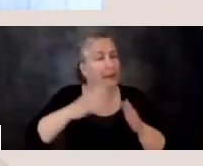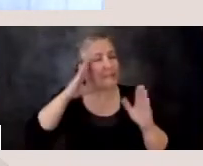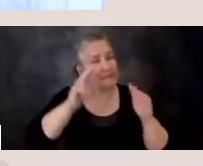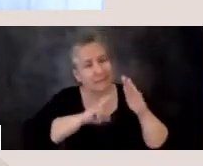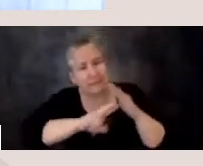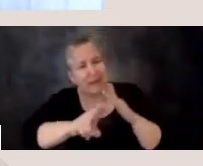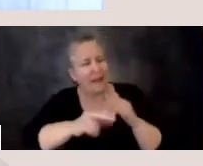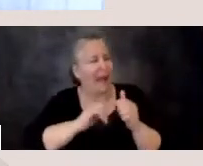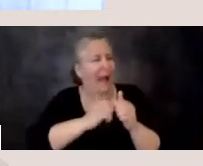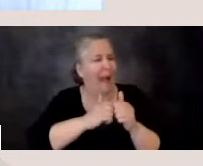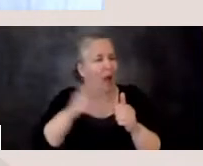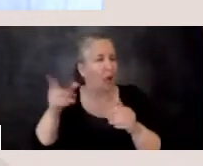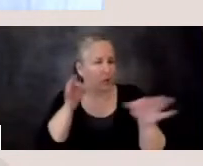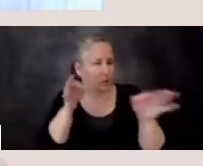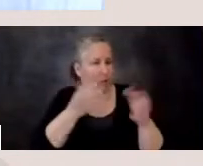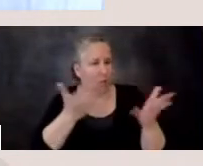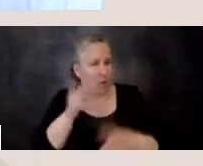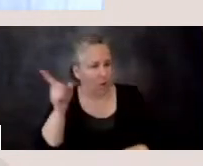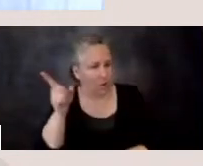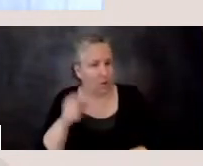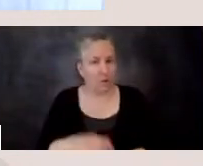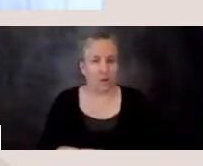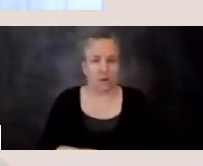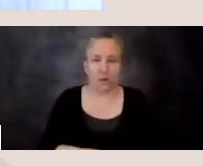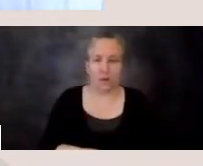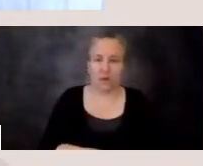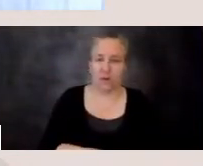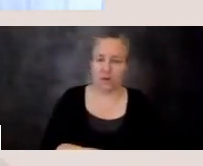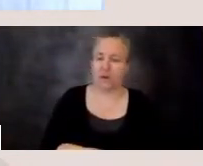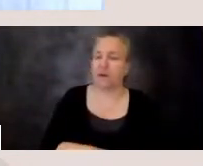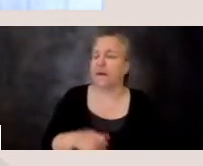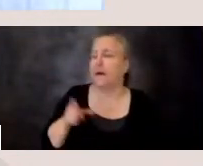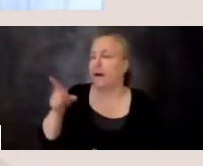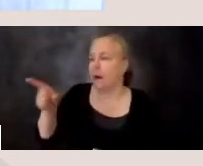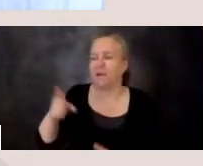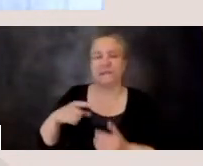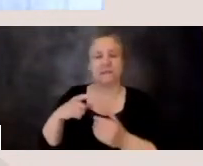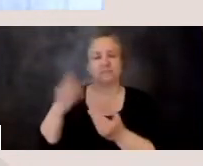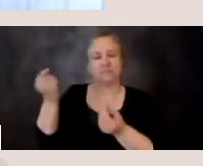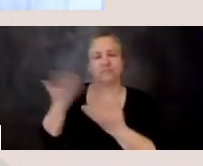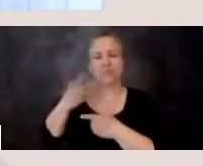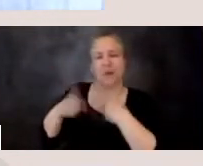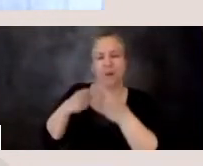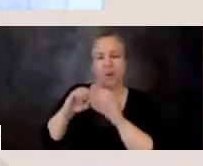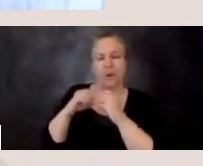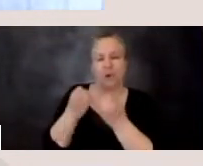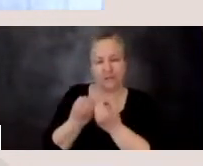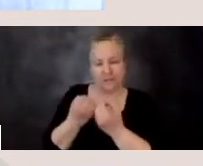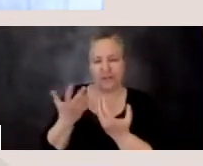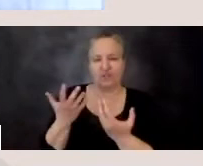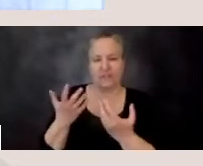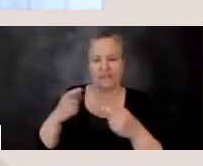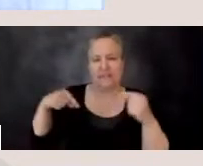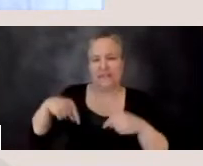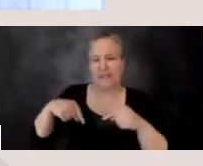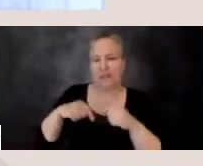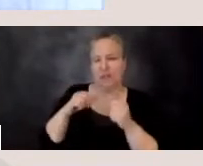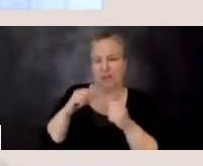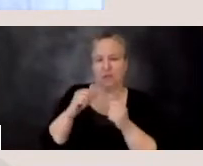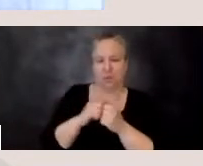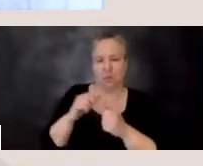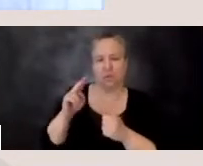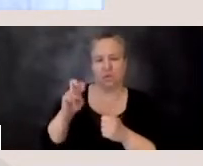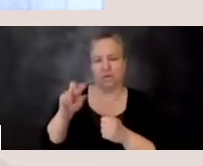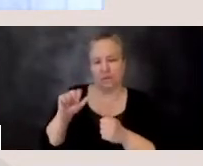expect? They did talk to me more about an organization based here with Inova